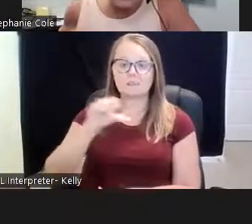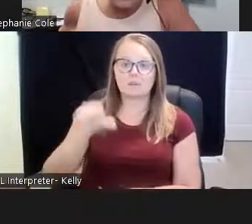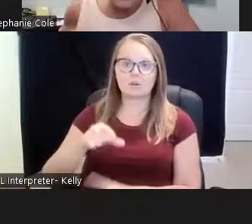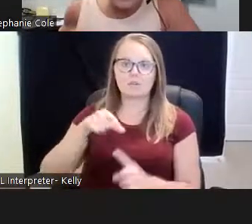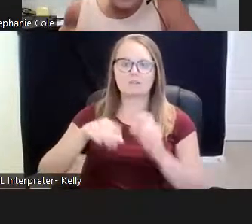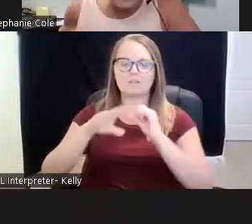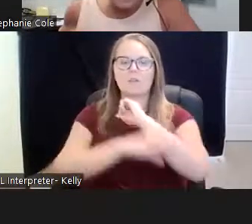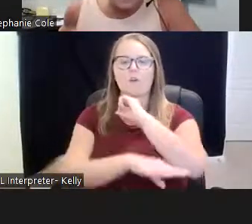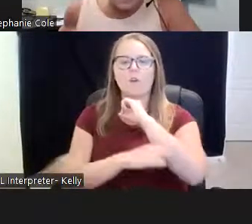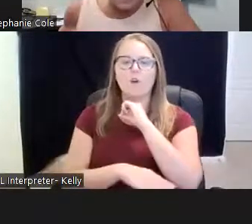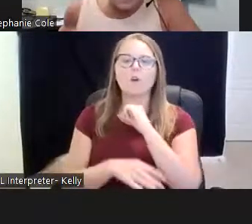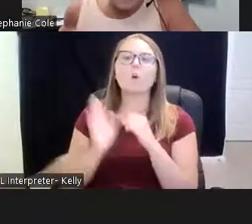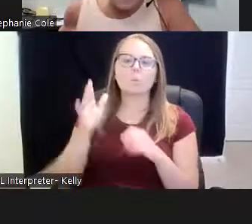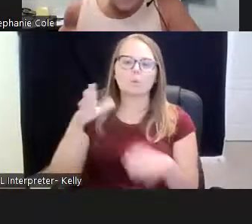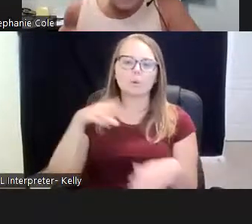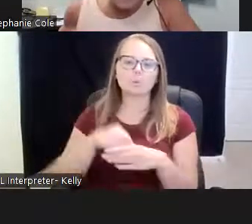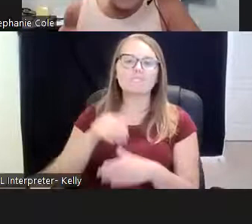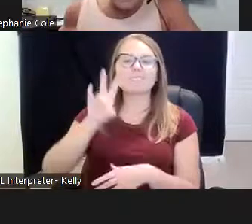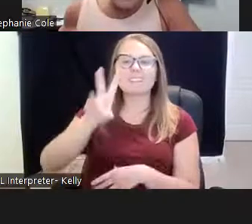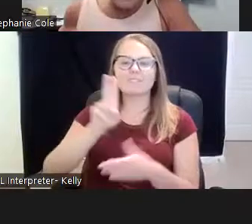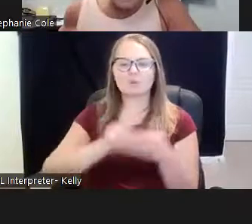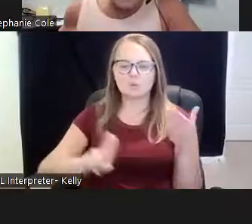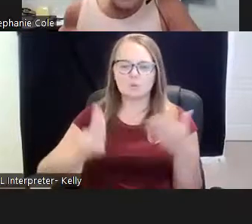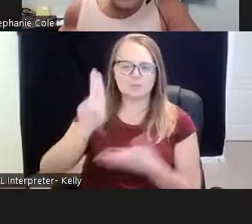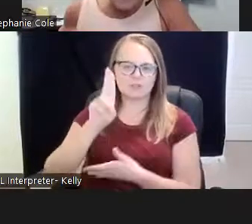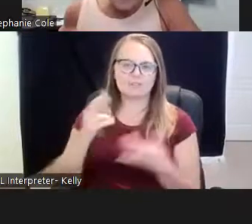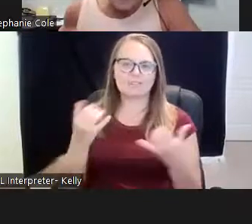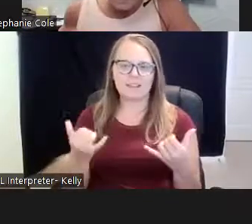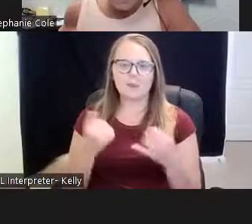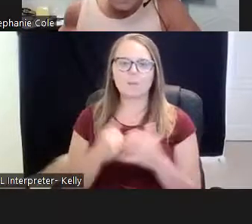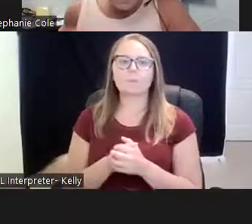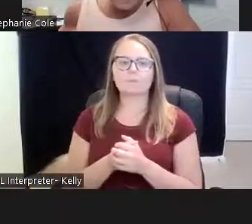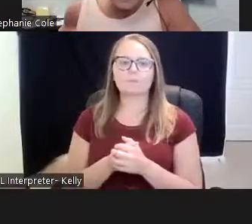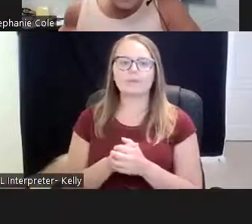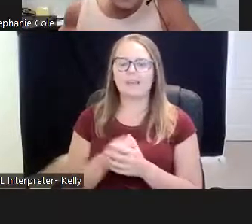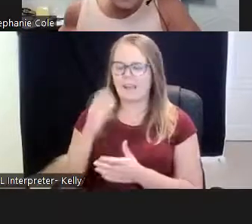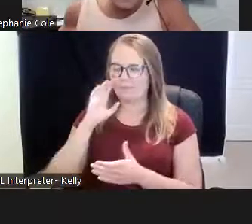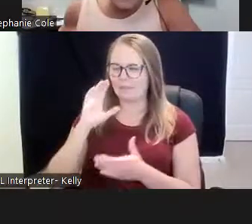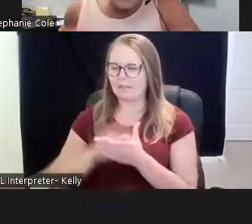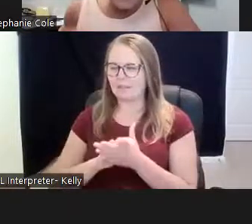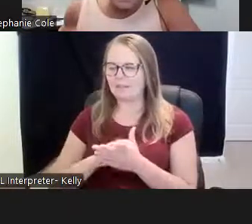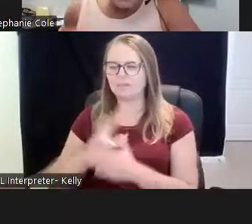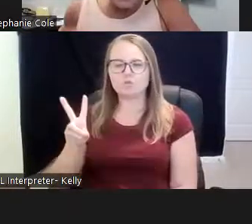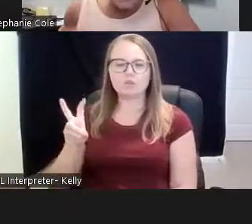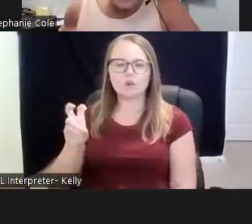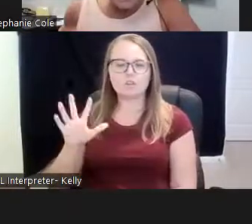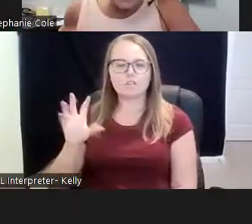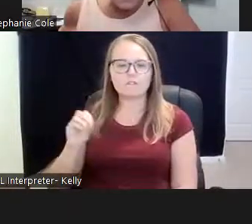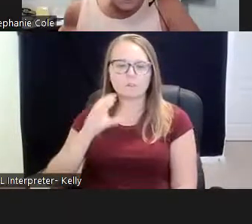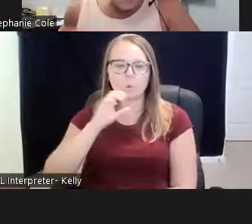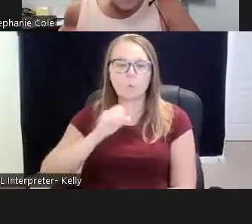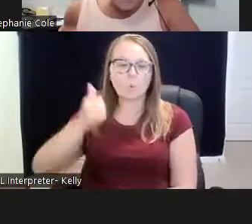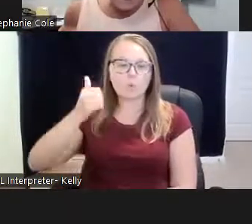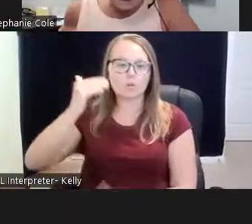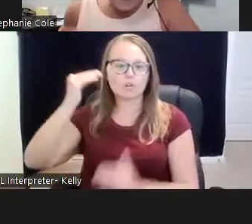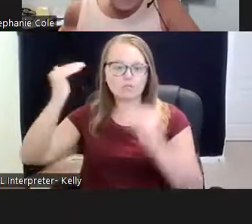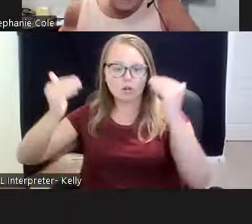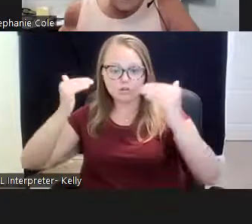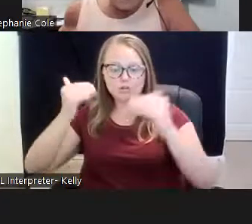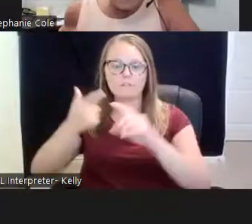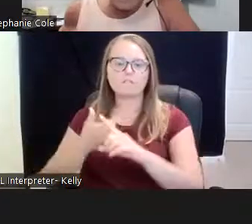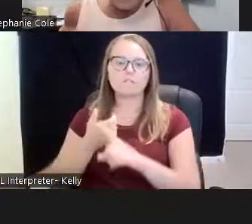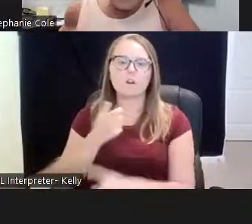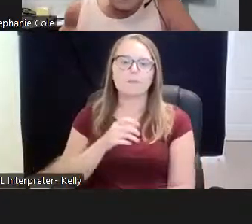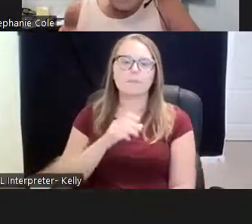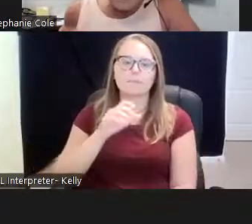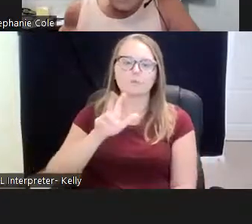will include 7 universities now and serve, I believe it's about 250 older adults from 23